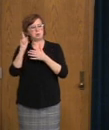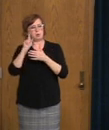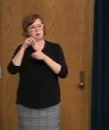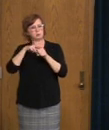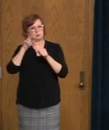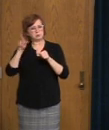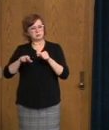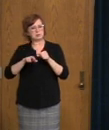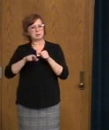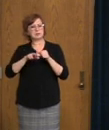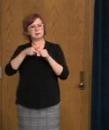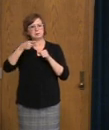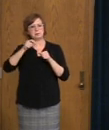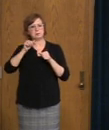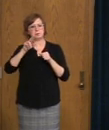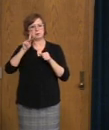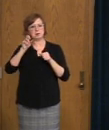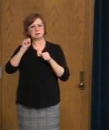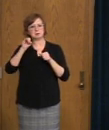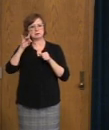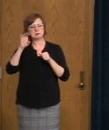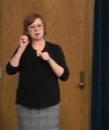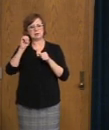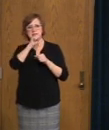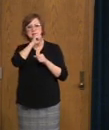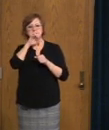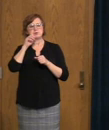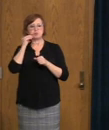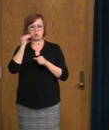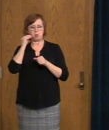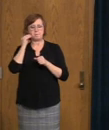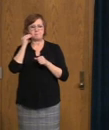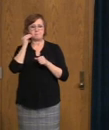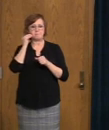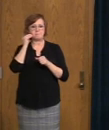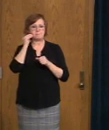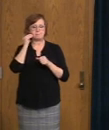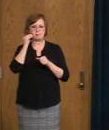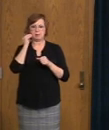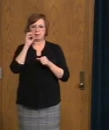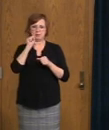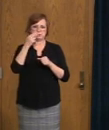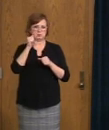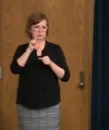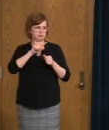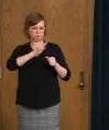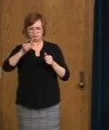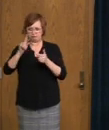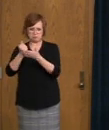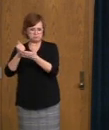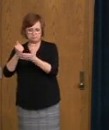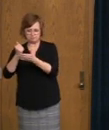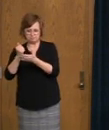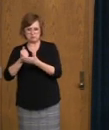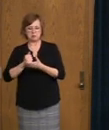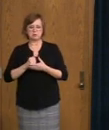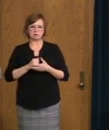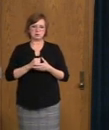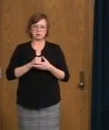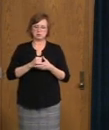Parkside. We know that this is going to be an area of continued importance and high risk for us going forward. And just to put it in